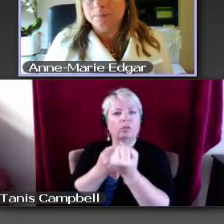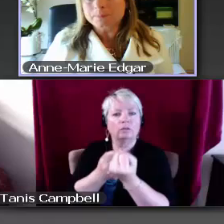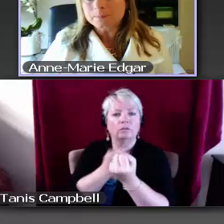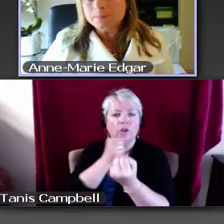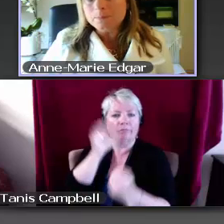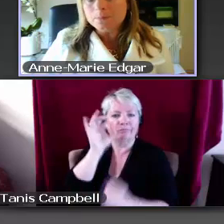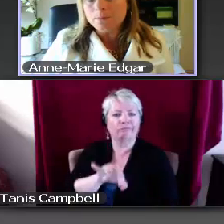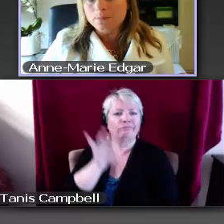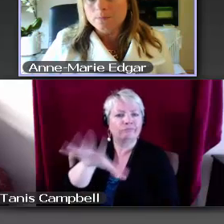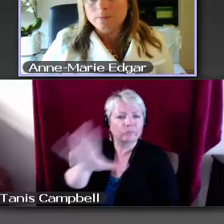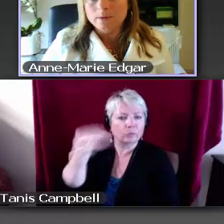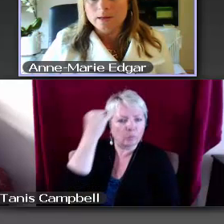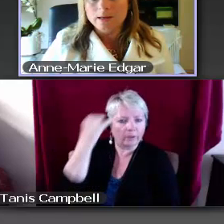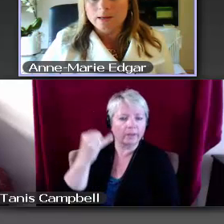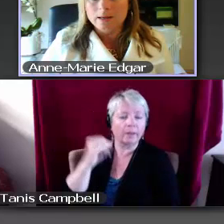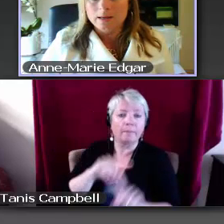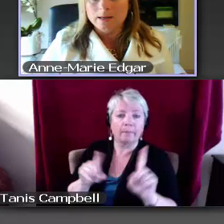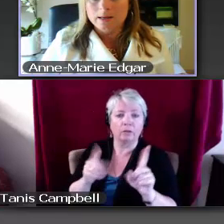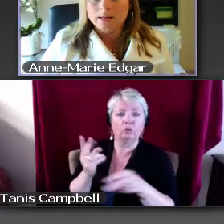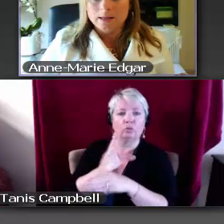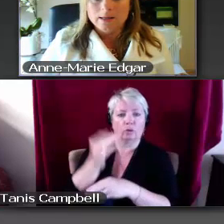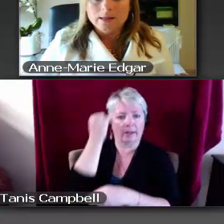life.